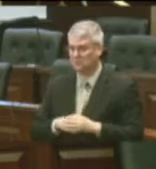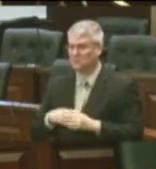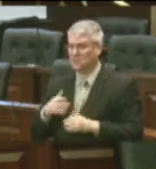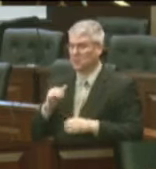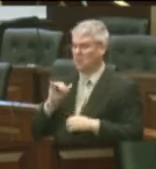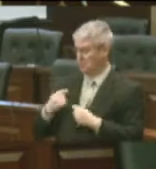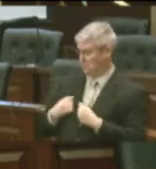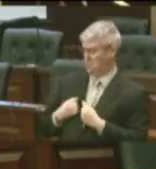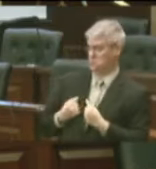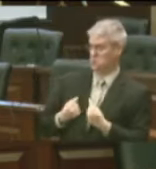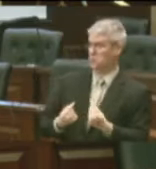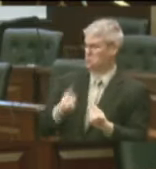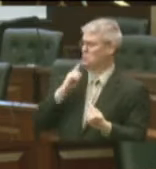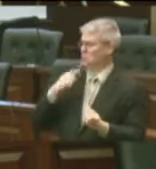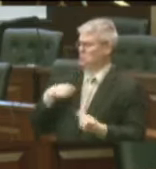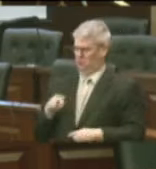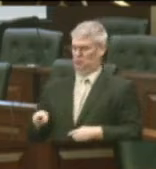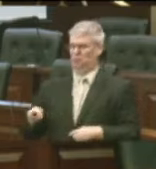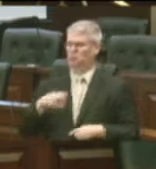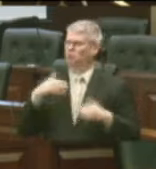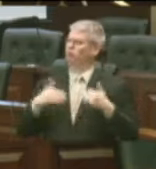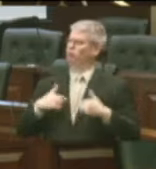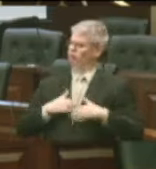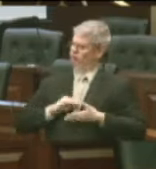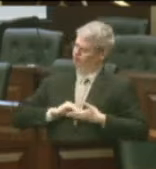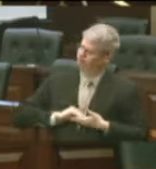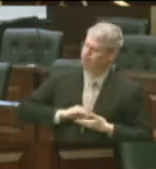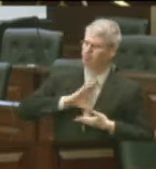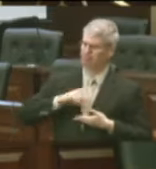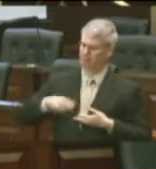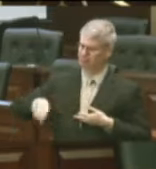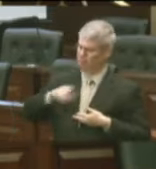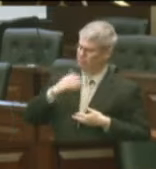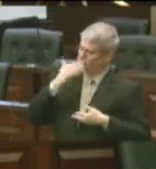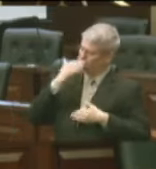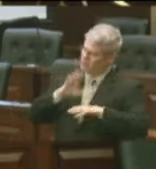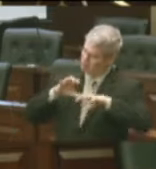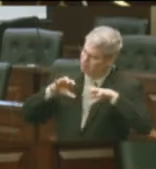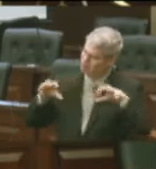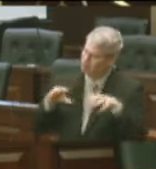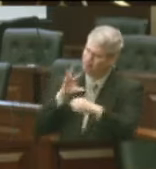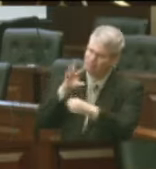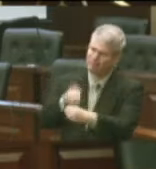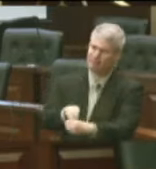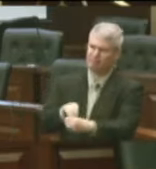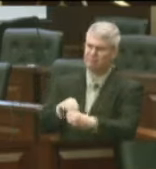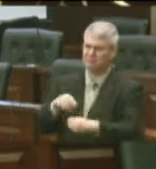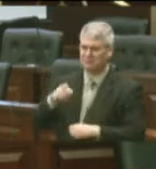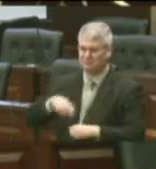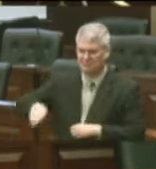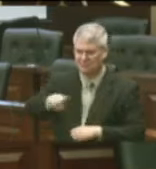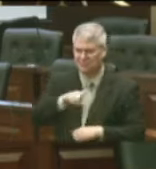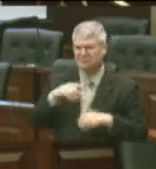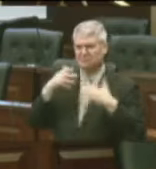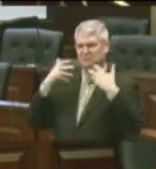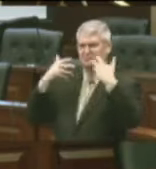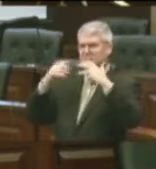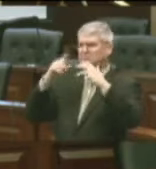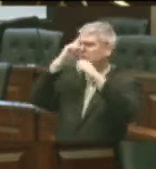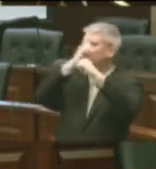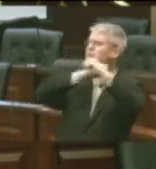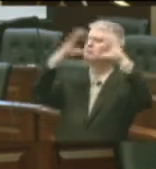everyone has made as they have considered the overall and the big picture that we have here. And so today, as we